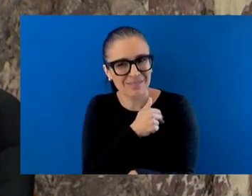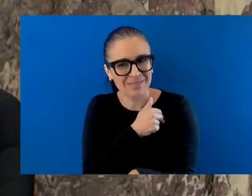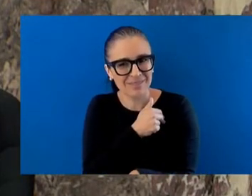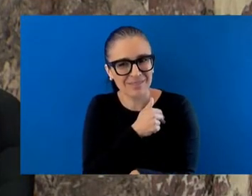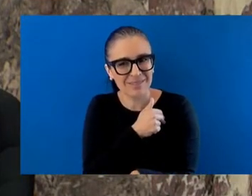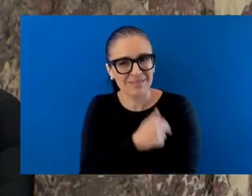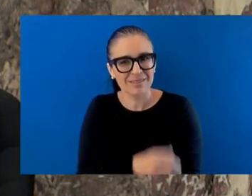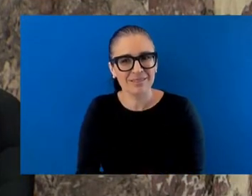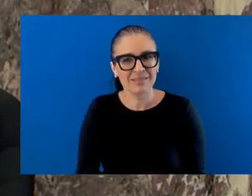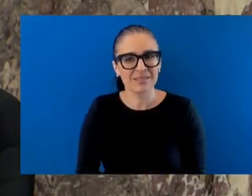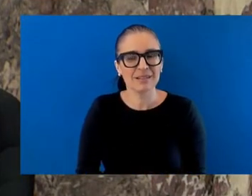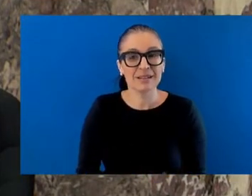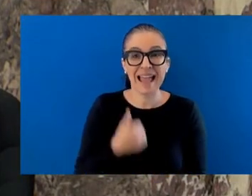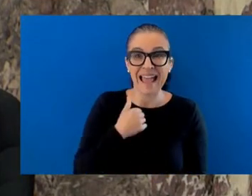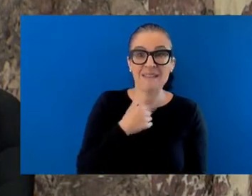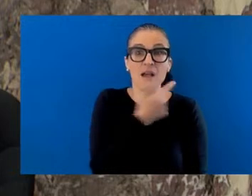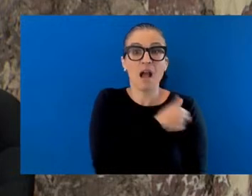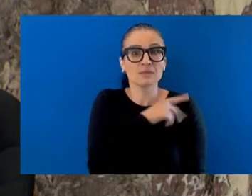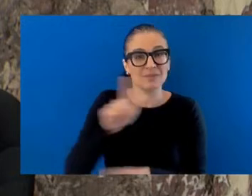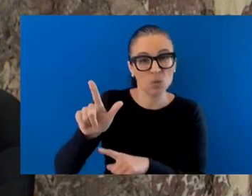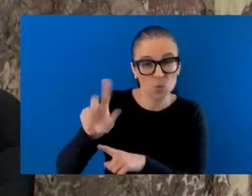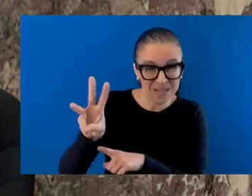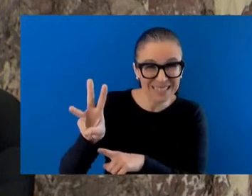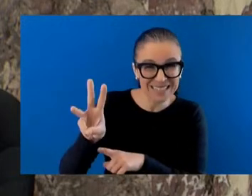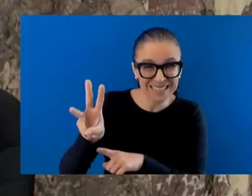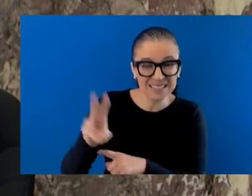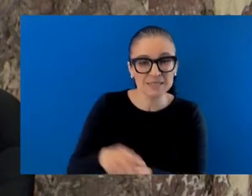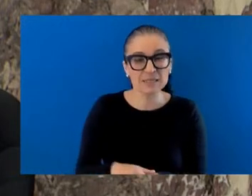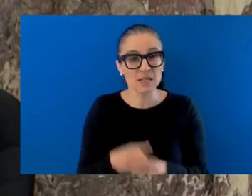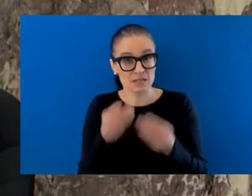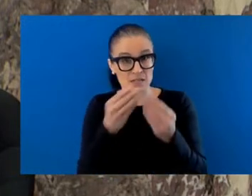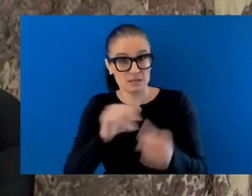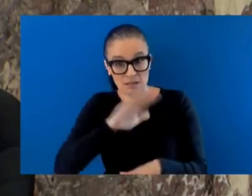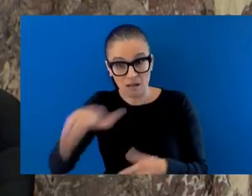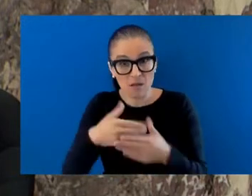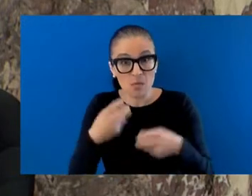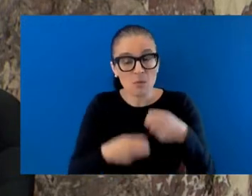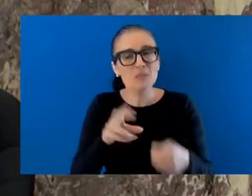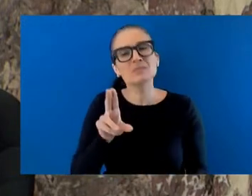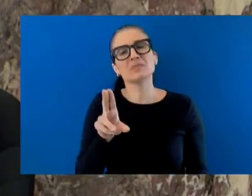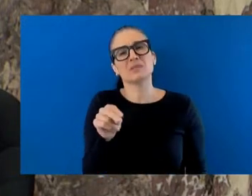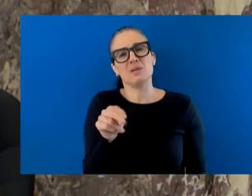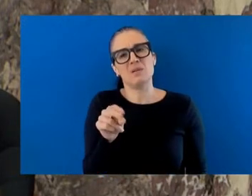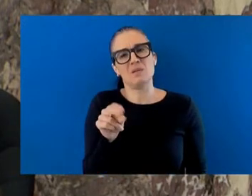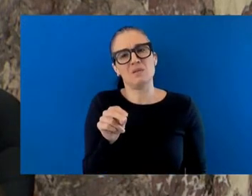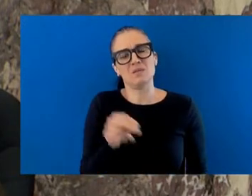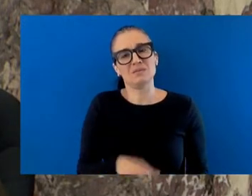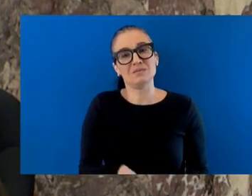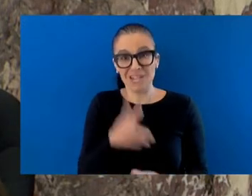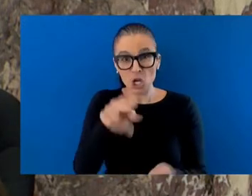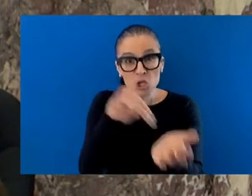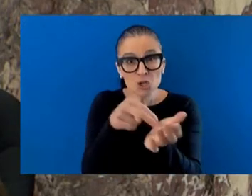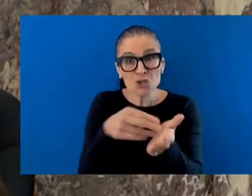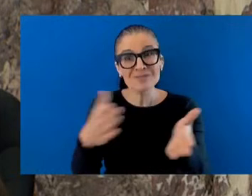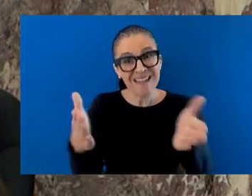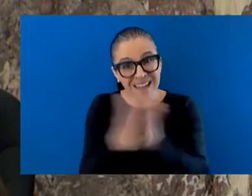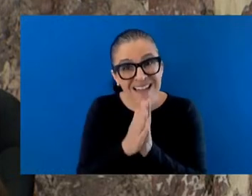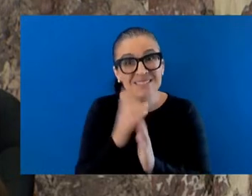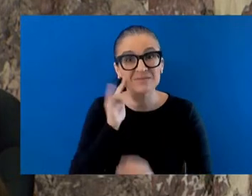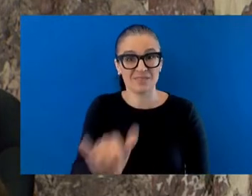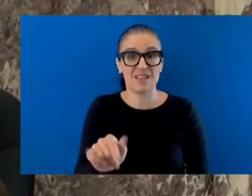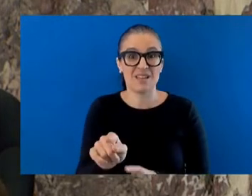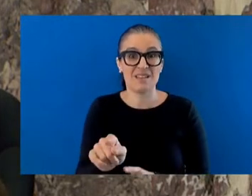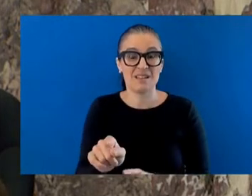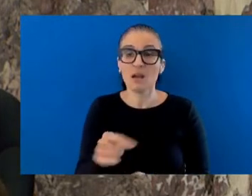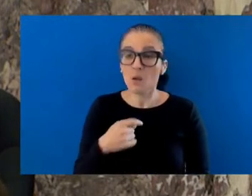but it was specifically requested by the very nurses the member is talking about. So to be derisive about it, Honourable Speaker, to be